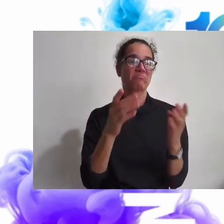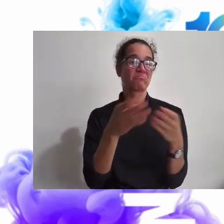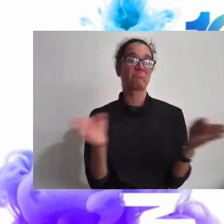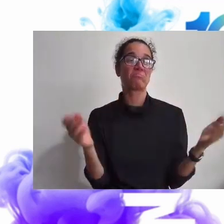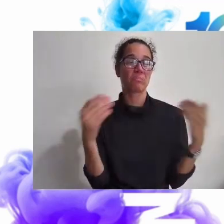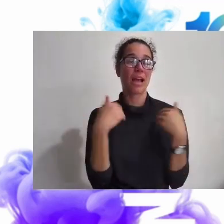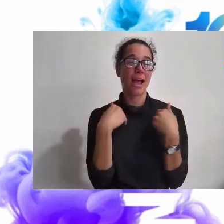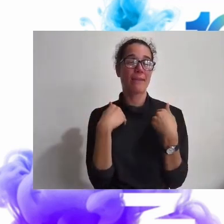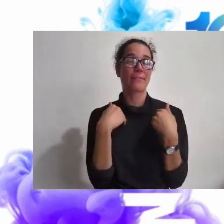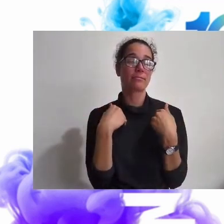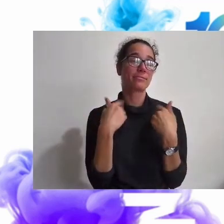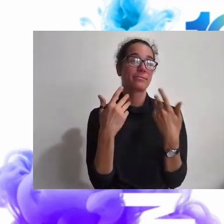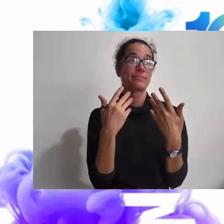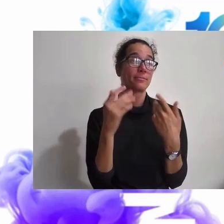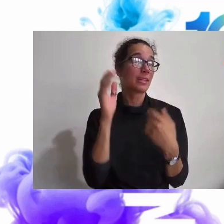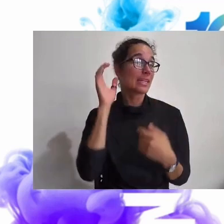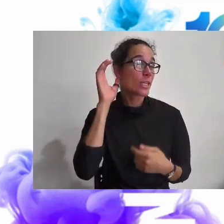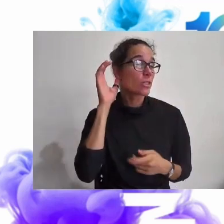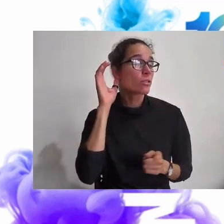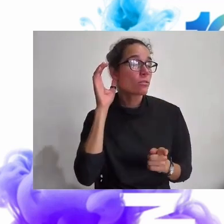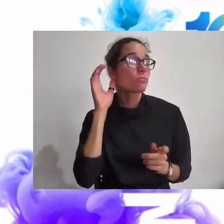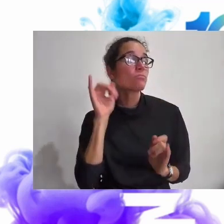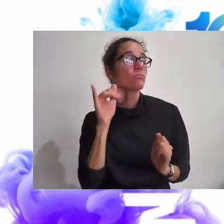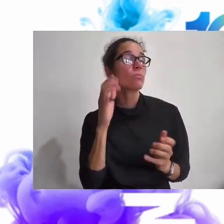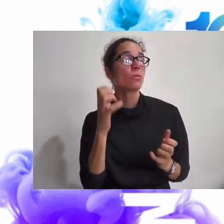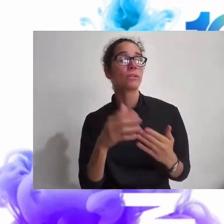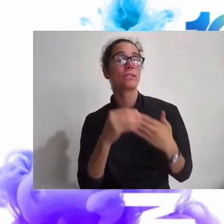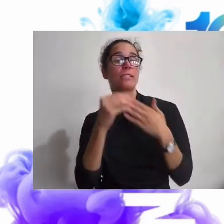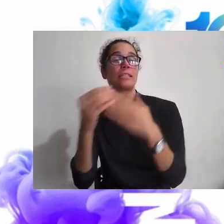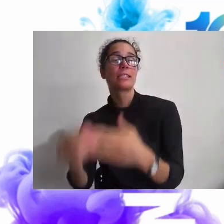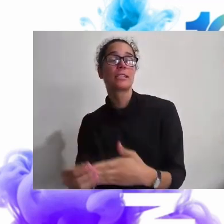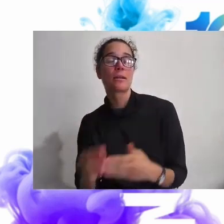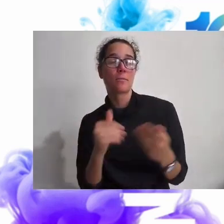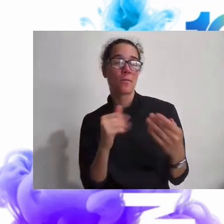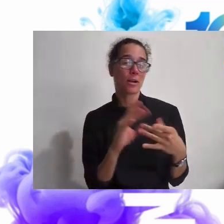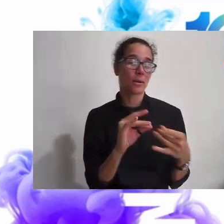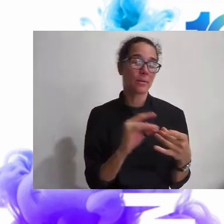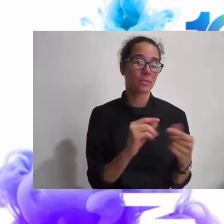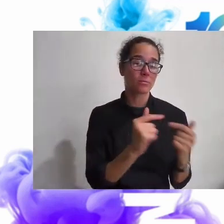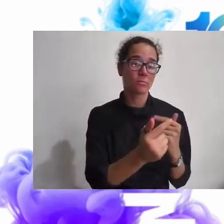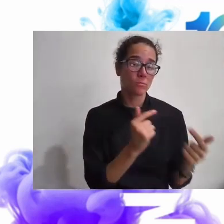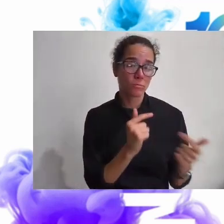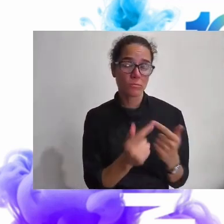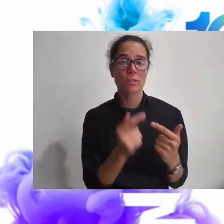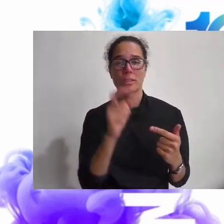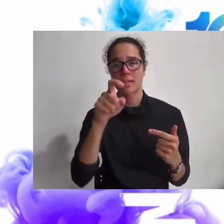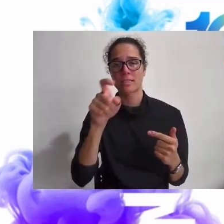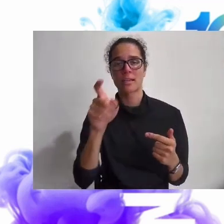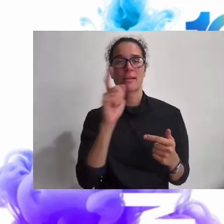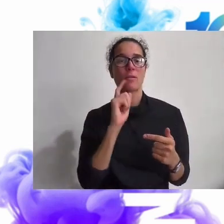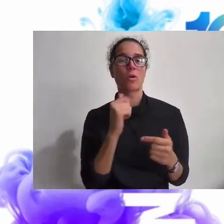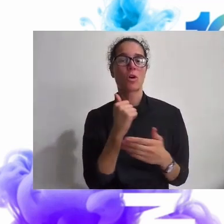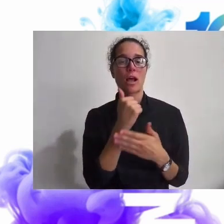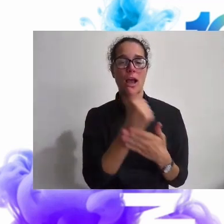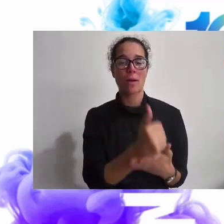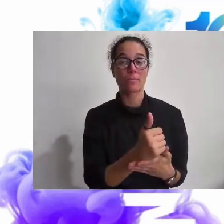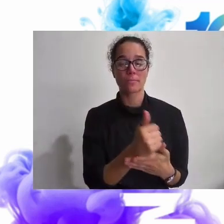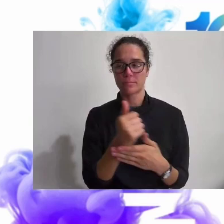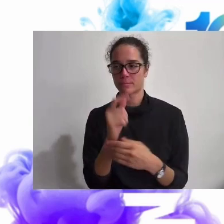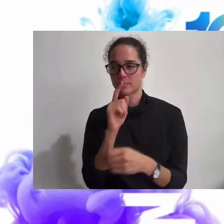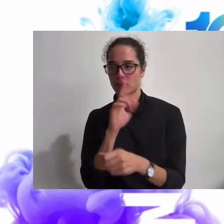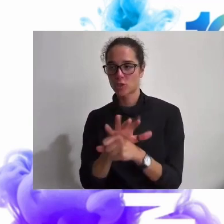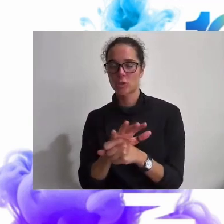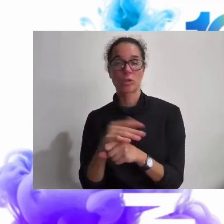ear of leadership and being able to provide those commentaries necessary to help ensure that